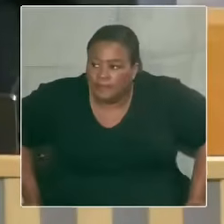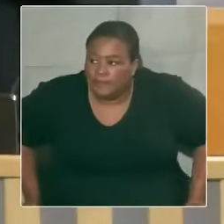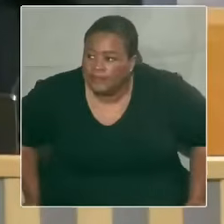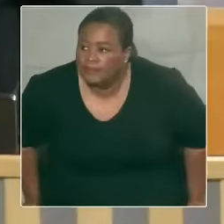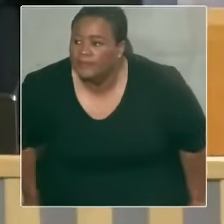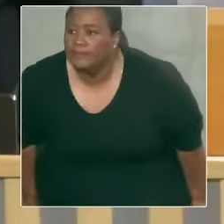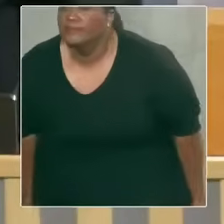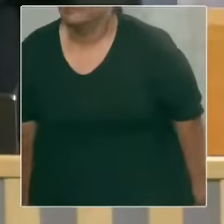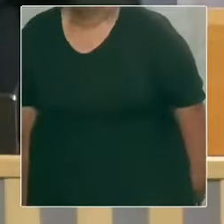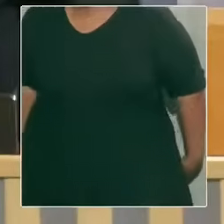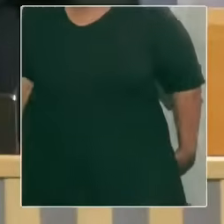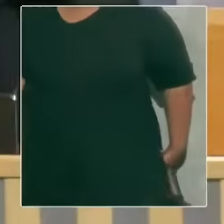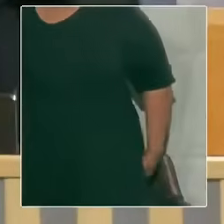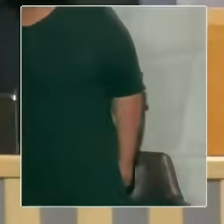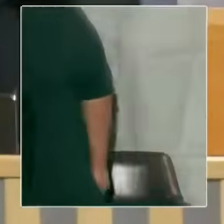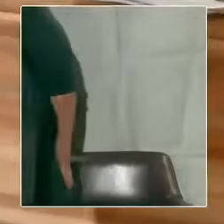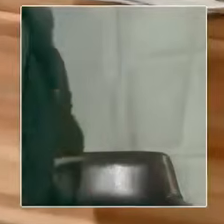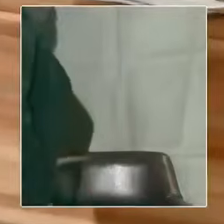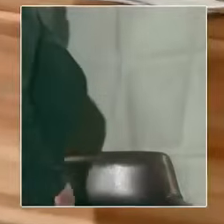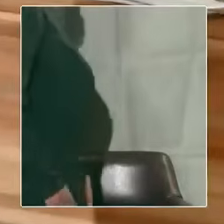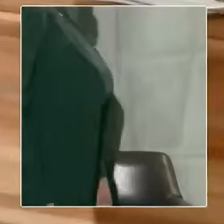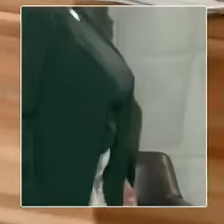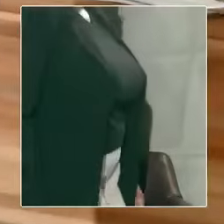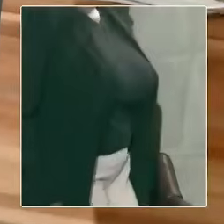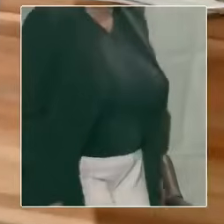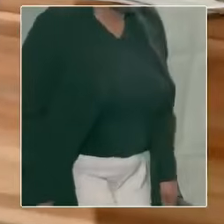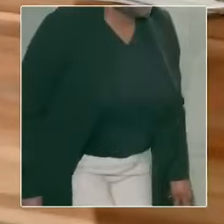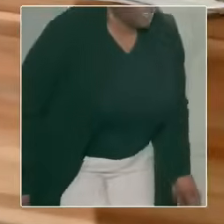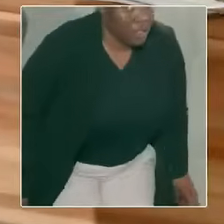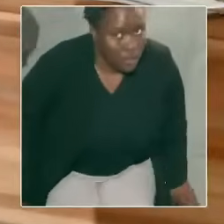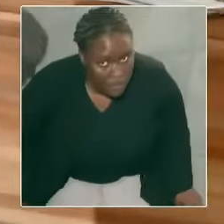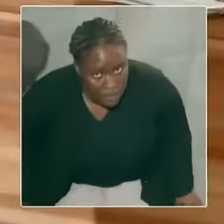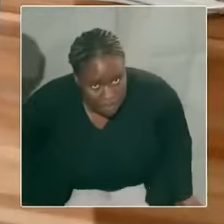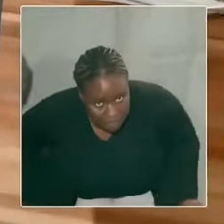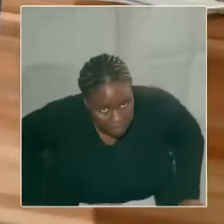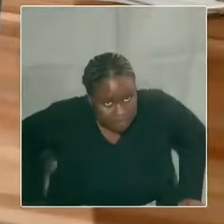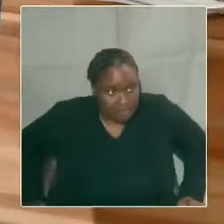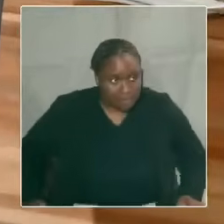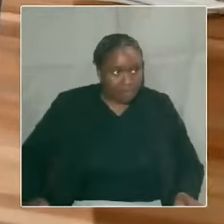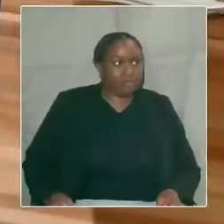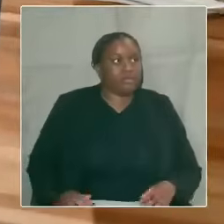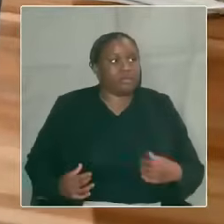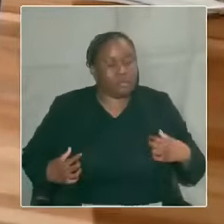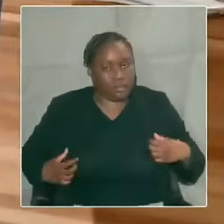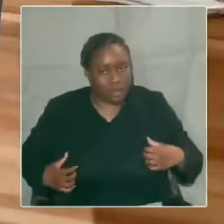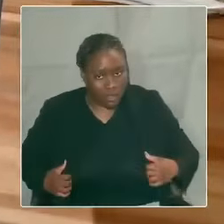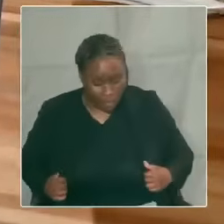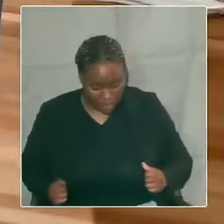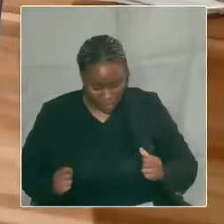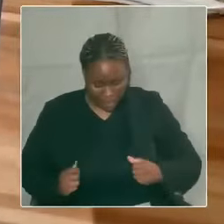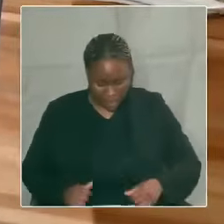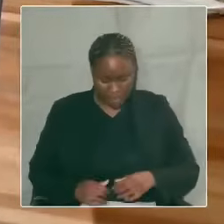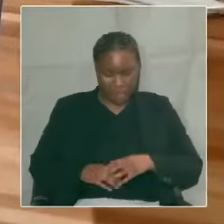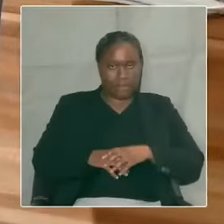Thanks. And we'll deal with that part when you deal with your interaction with the minister.